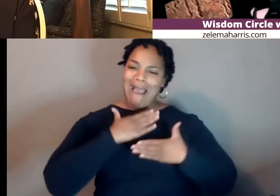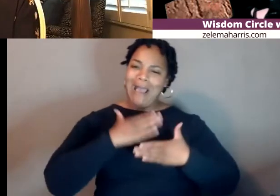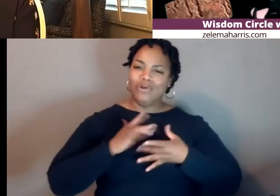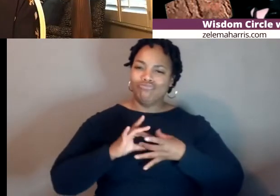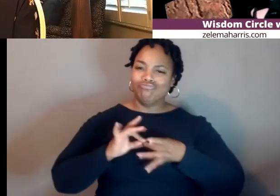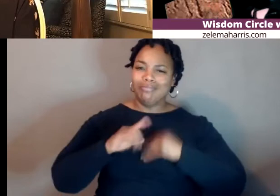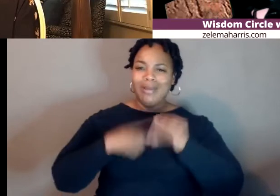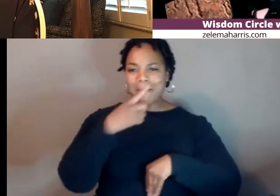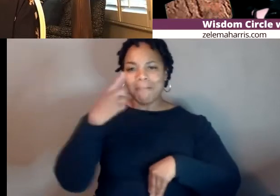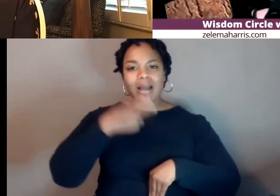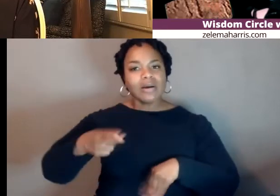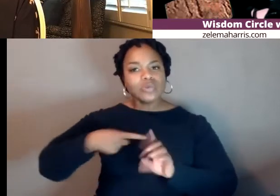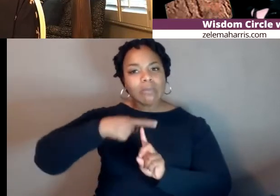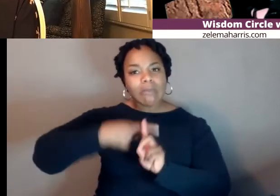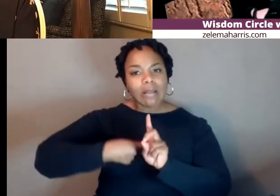because